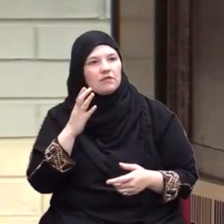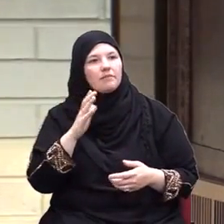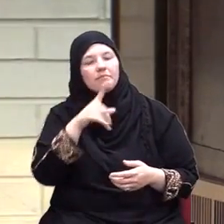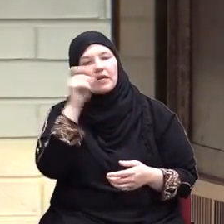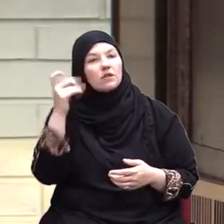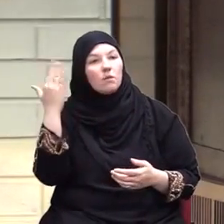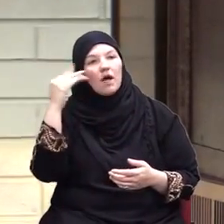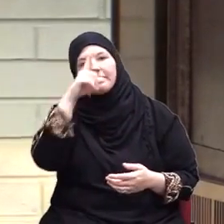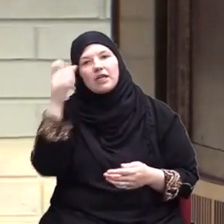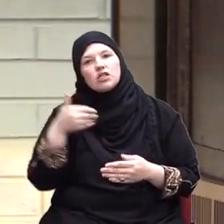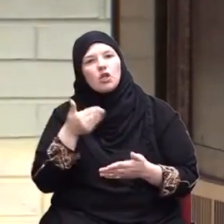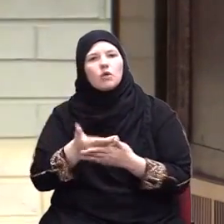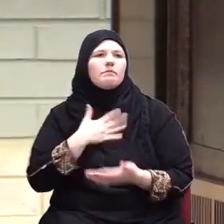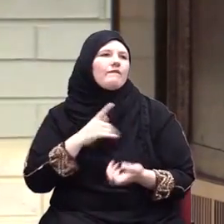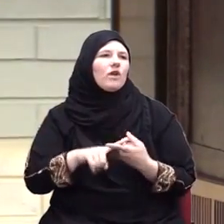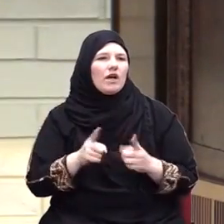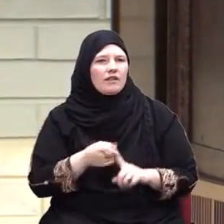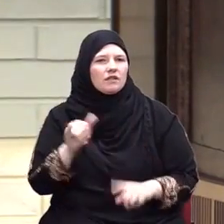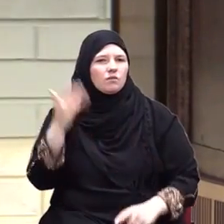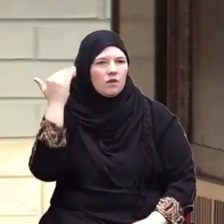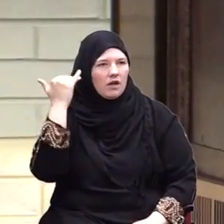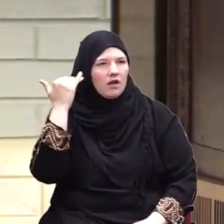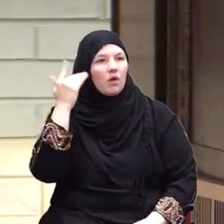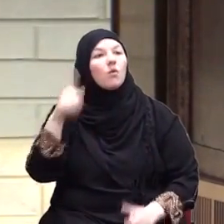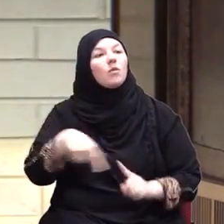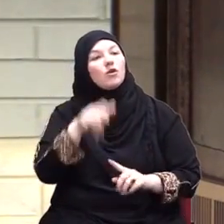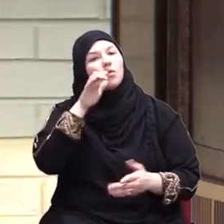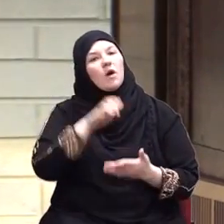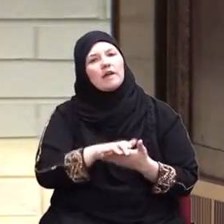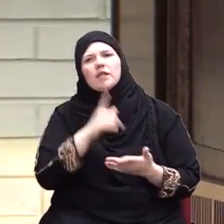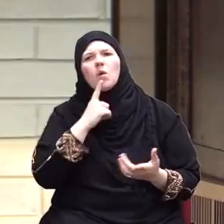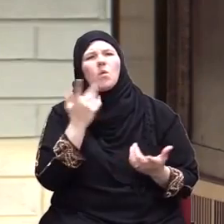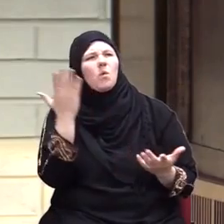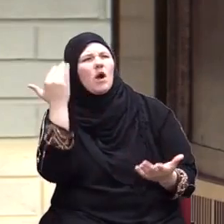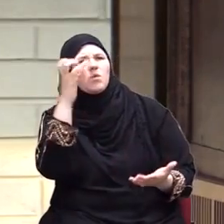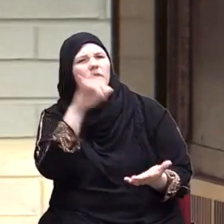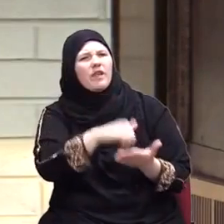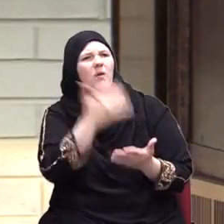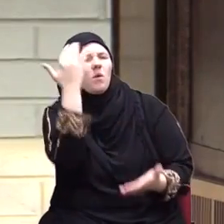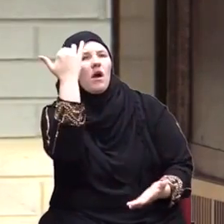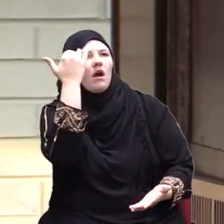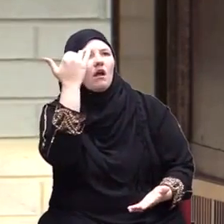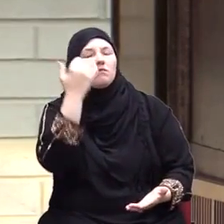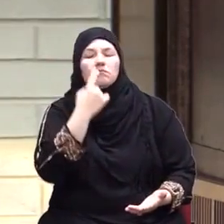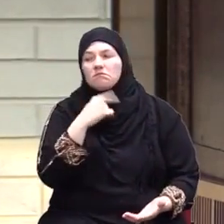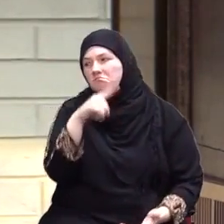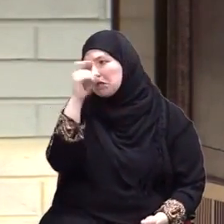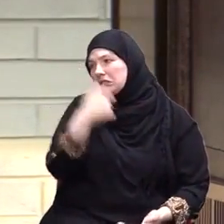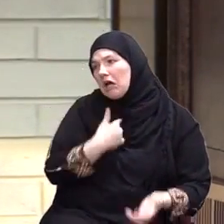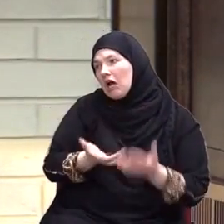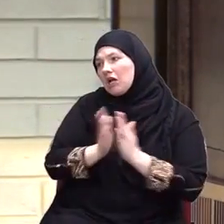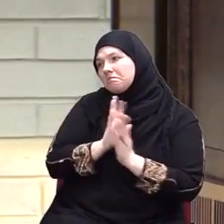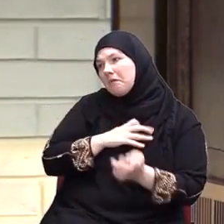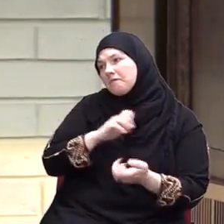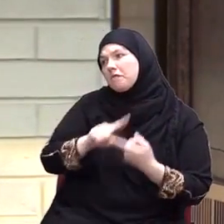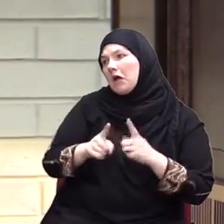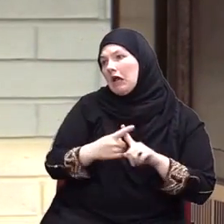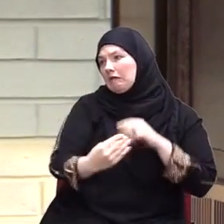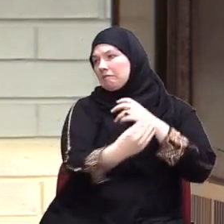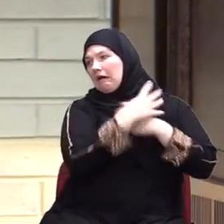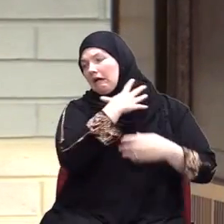because he's close to you. He's my closest friend. And when your wife asks you, what did you do? Why did you do this? I asked my